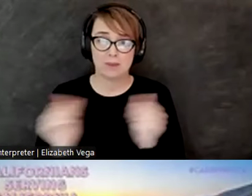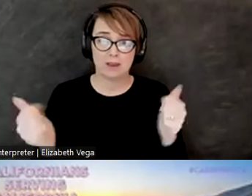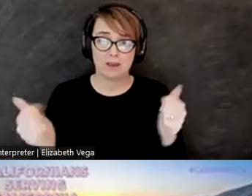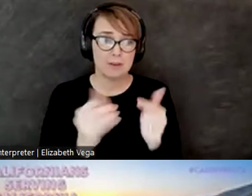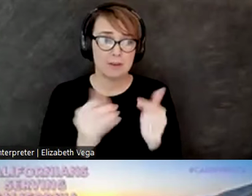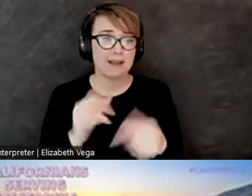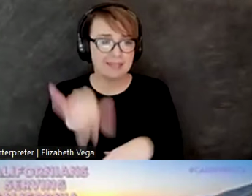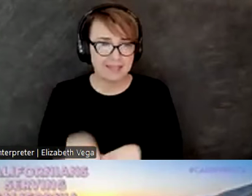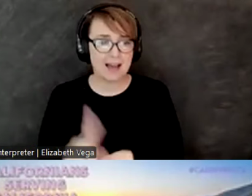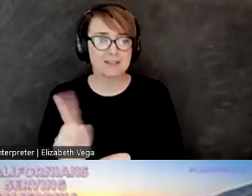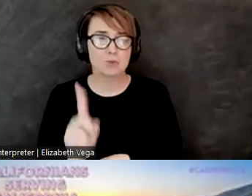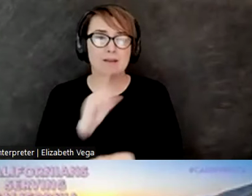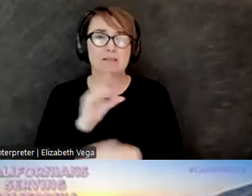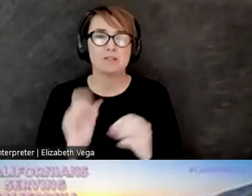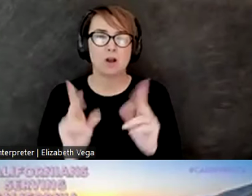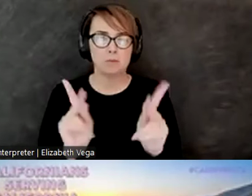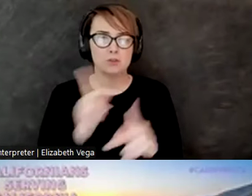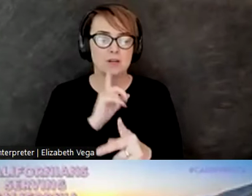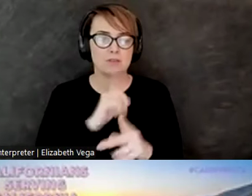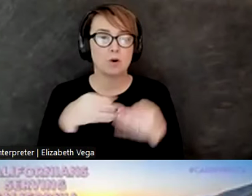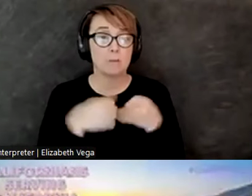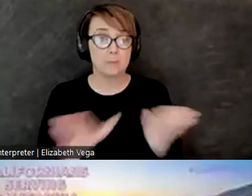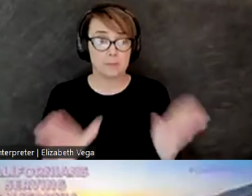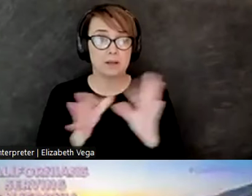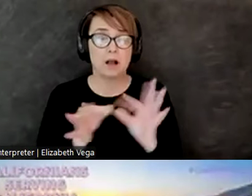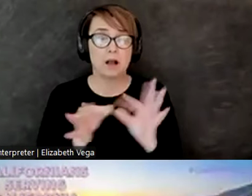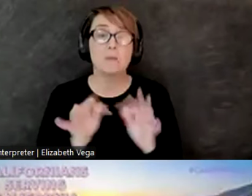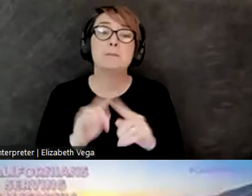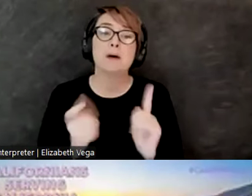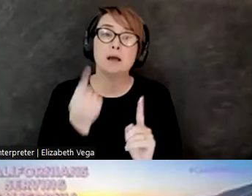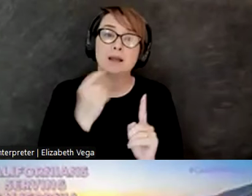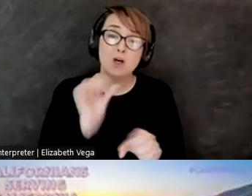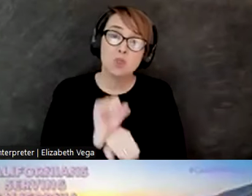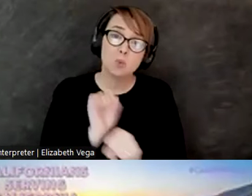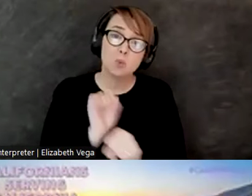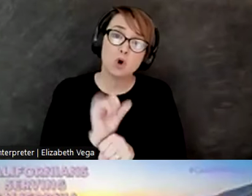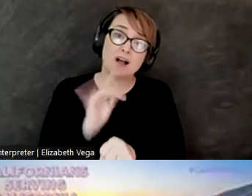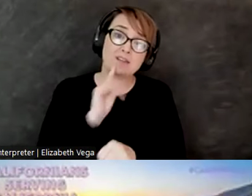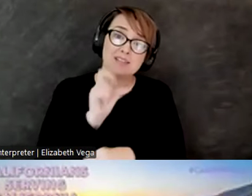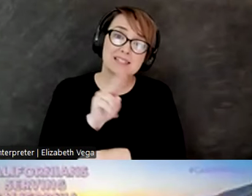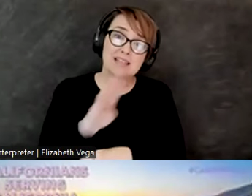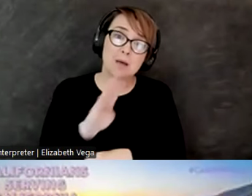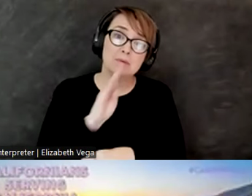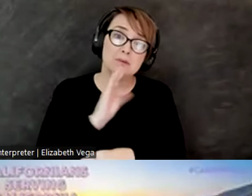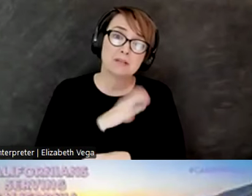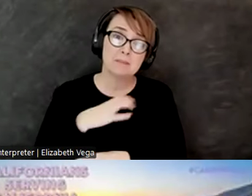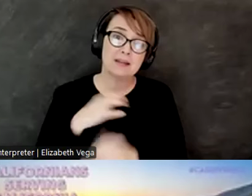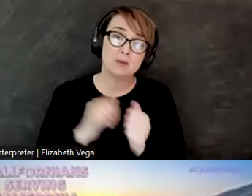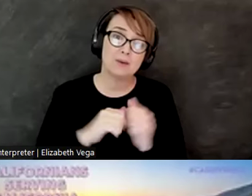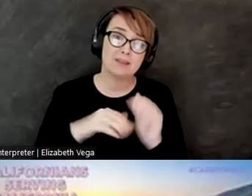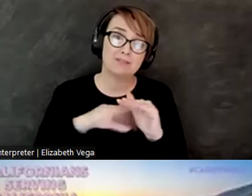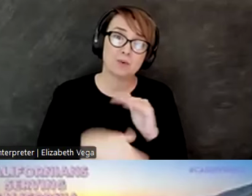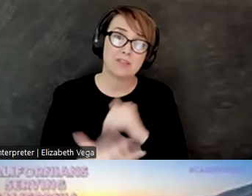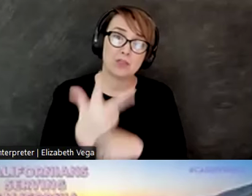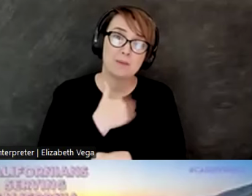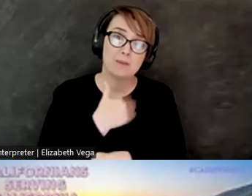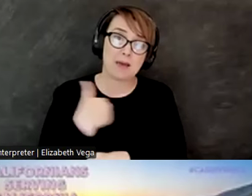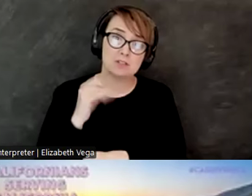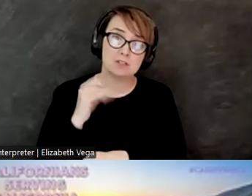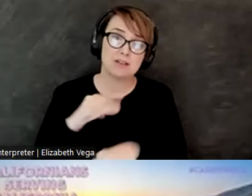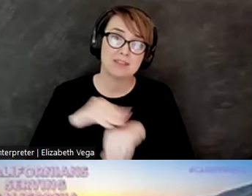the opportunity for public comment. But in the work of the subcommittee with fewer than three members of the advisory committee, you